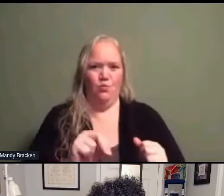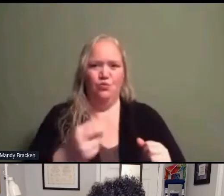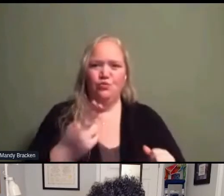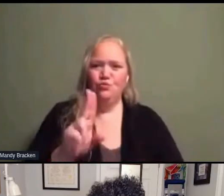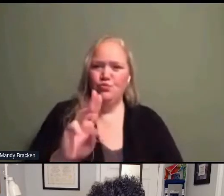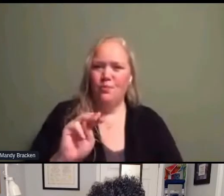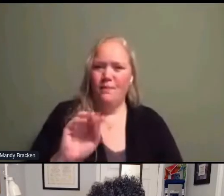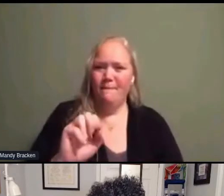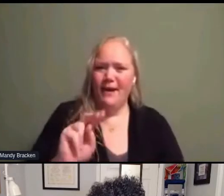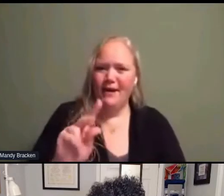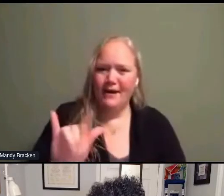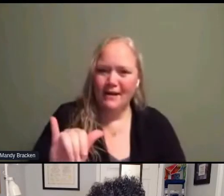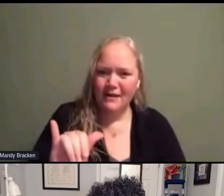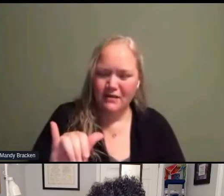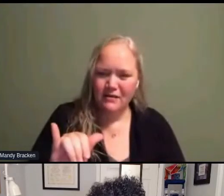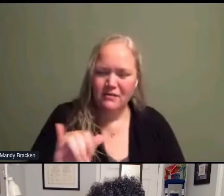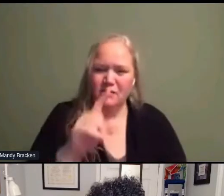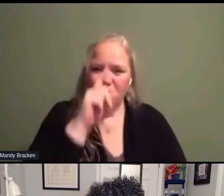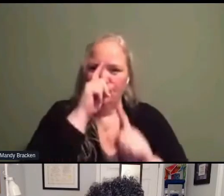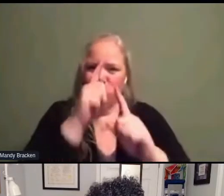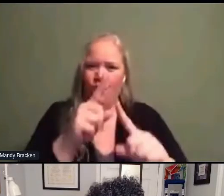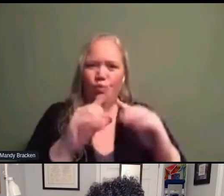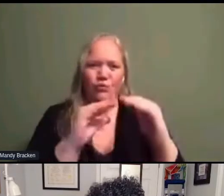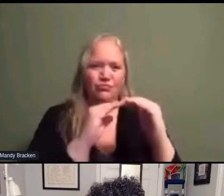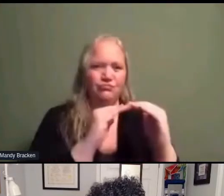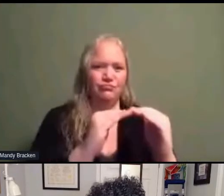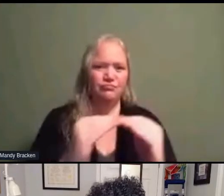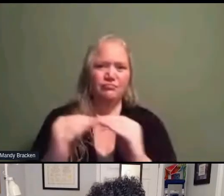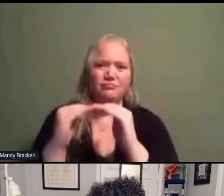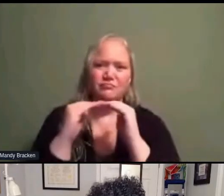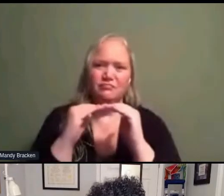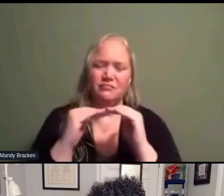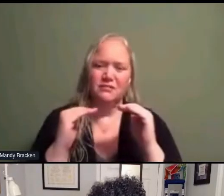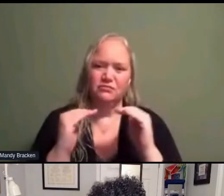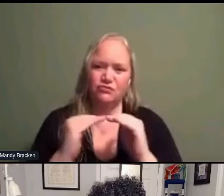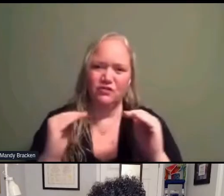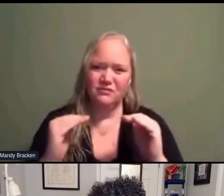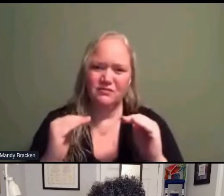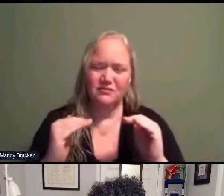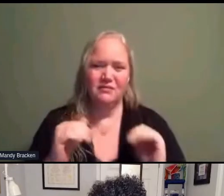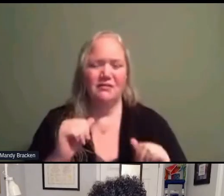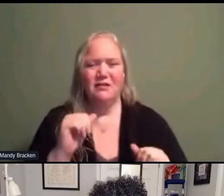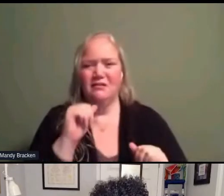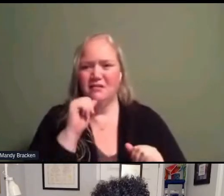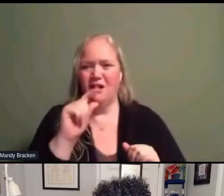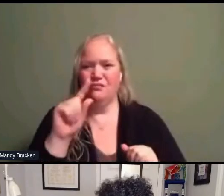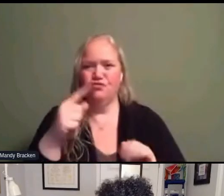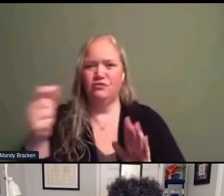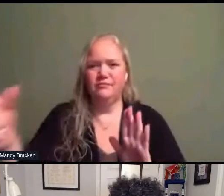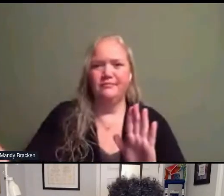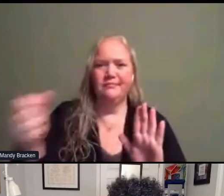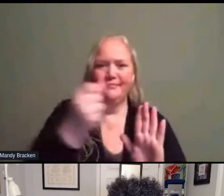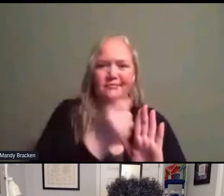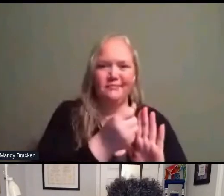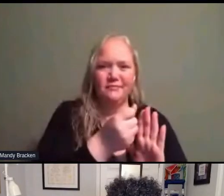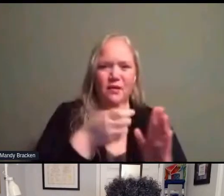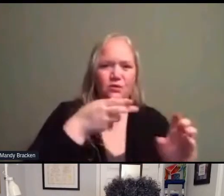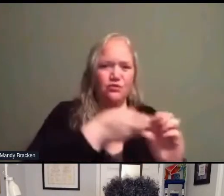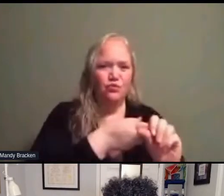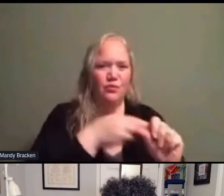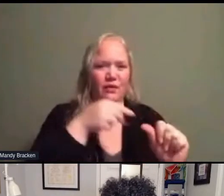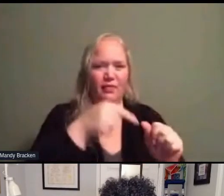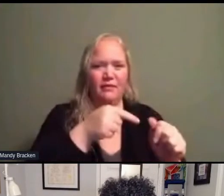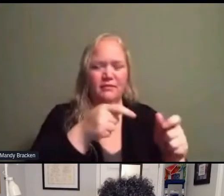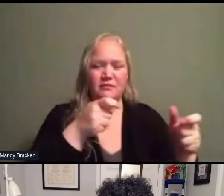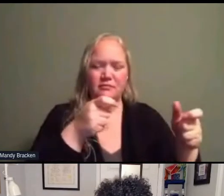people into a dominant community that have come from different representation or